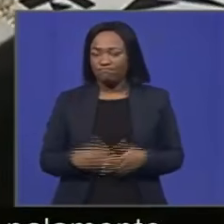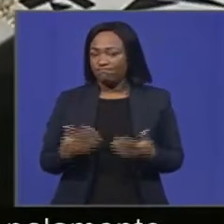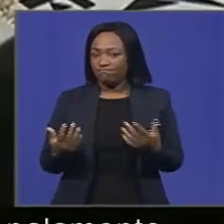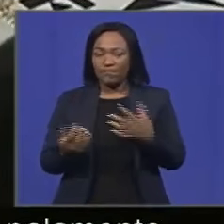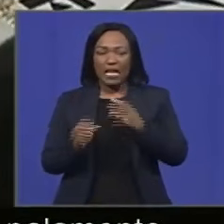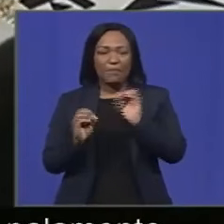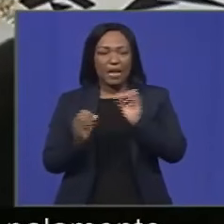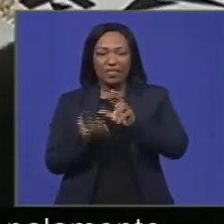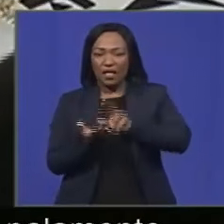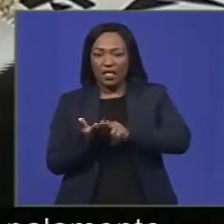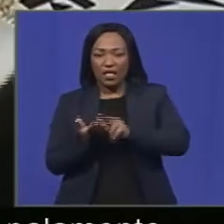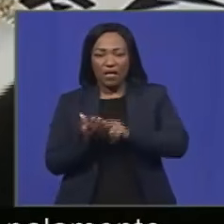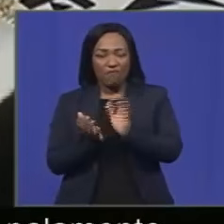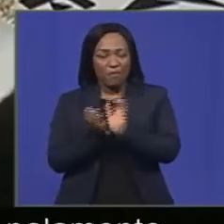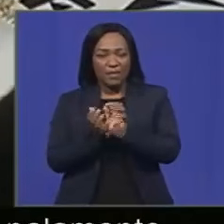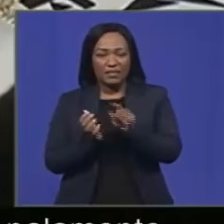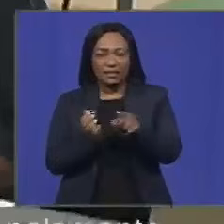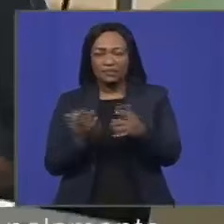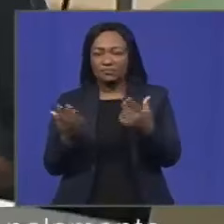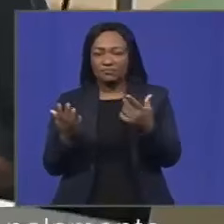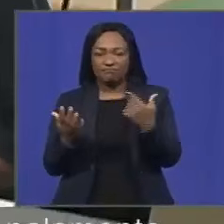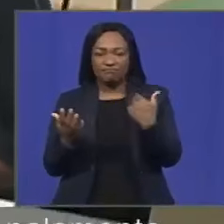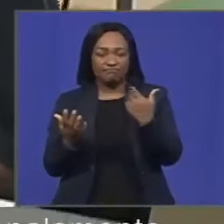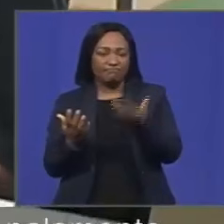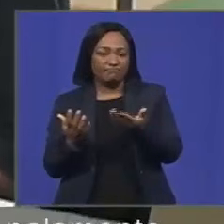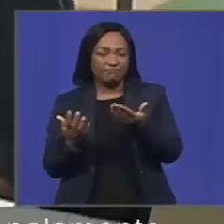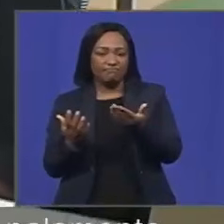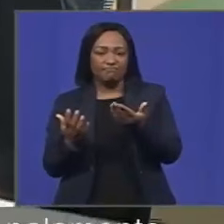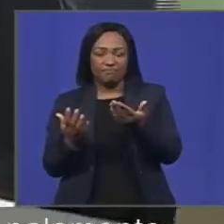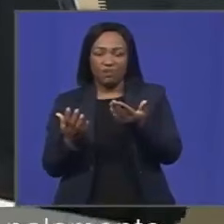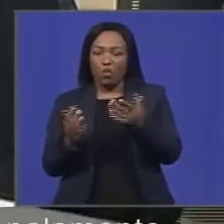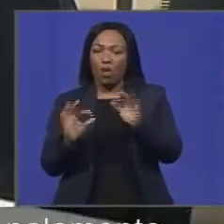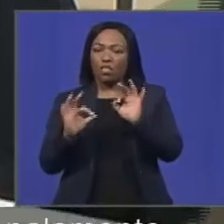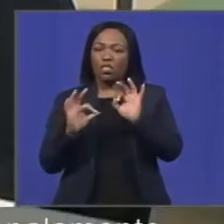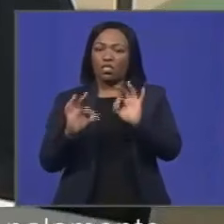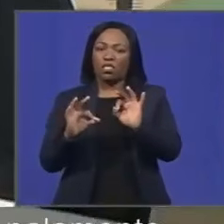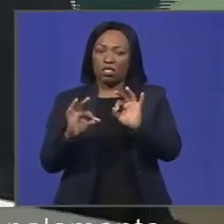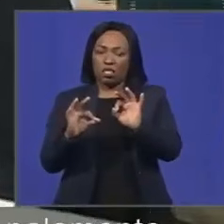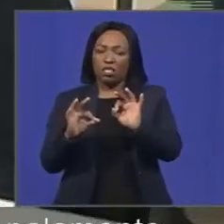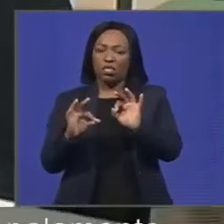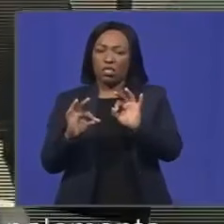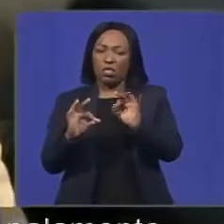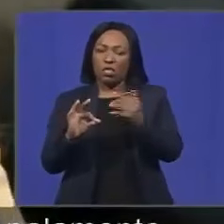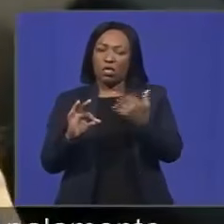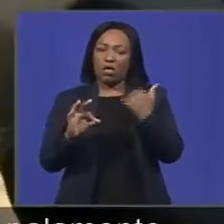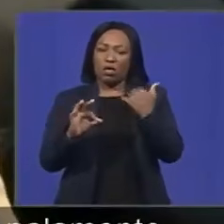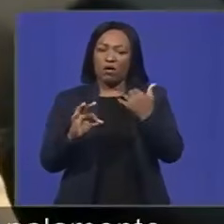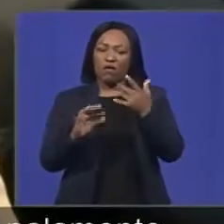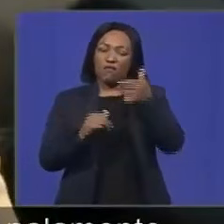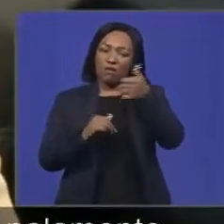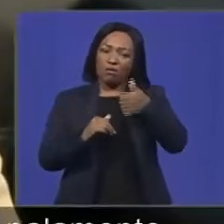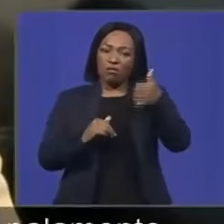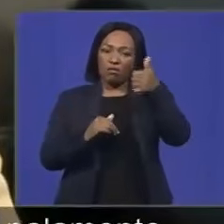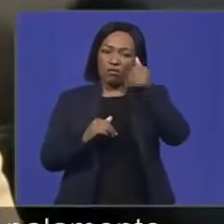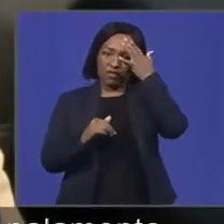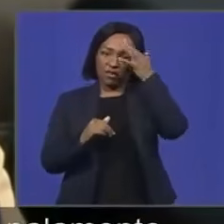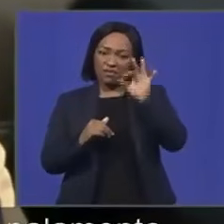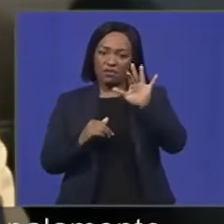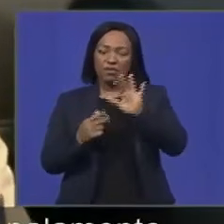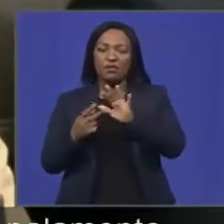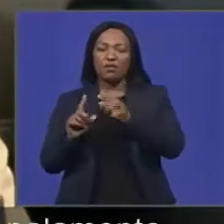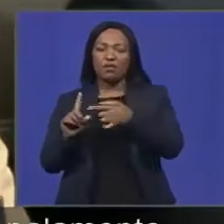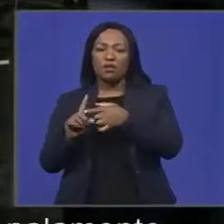kgatiso epe ya kopano eo le mororo e ne le ya semmuso magareng ga ditokololo tsa khuduthamaga le setheo sa puso.